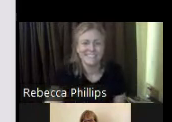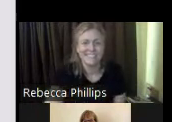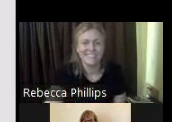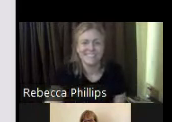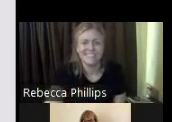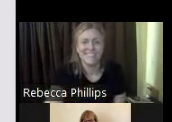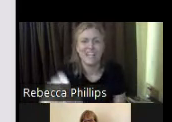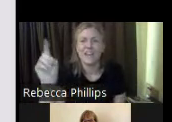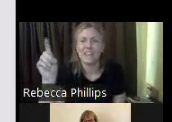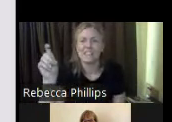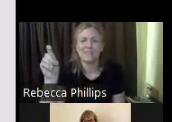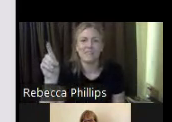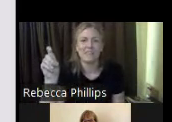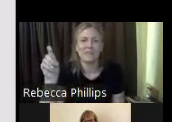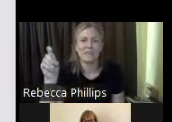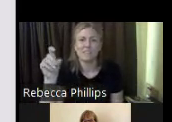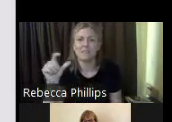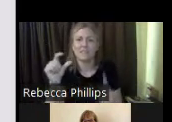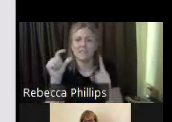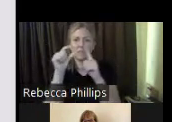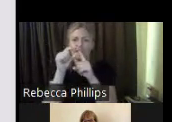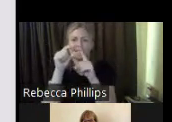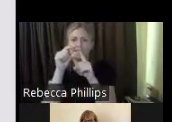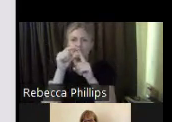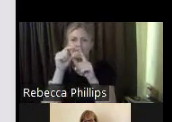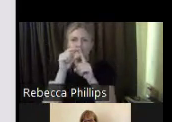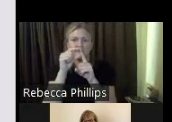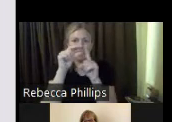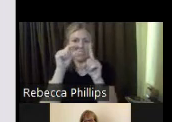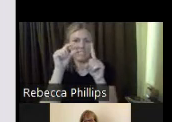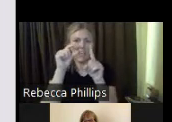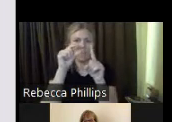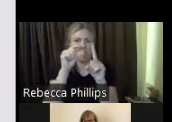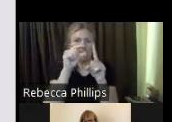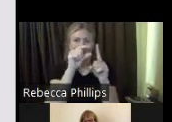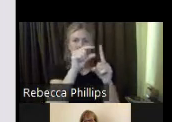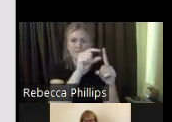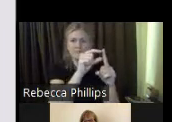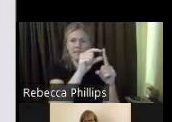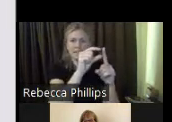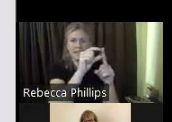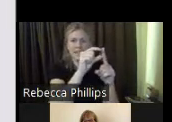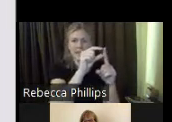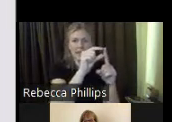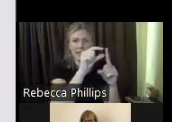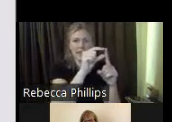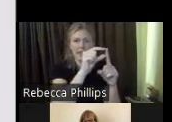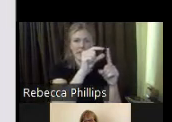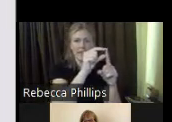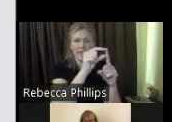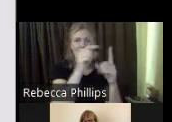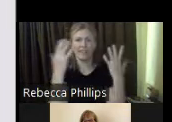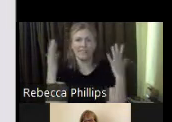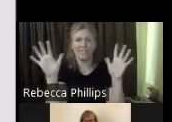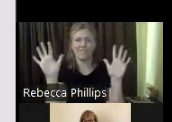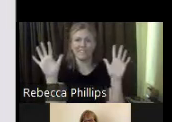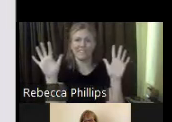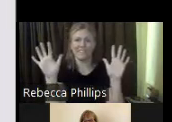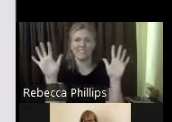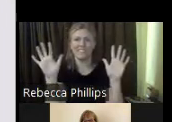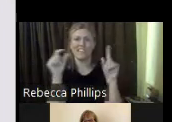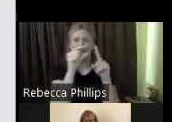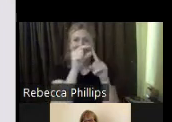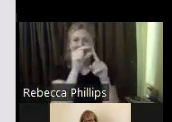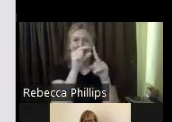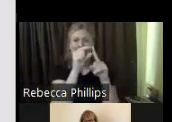Yeah. Okay, does anyone have any questions with these words? This is the sign for words. Like, oh good, I see some